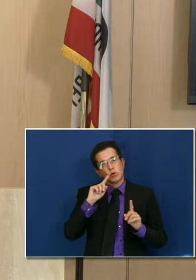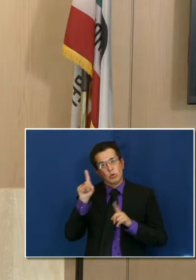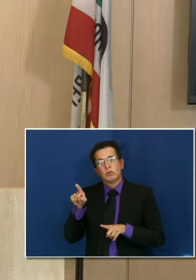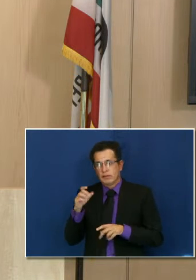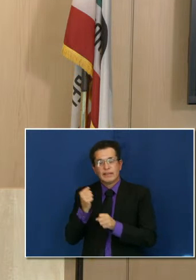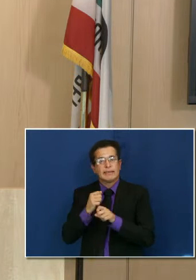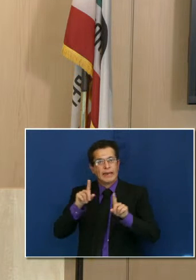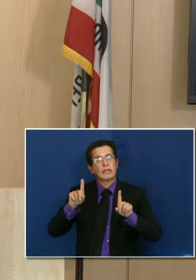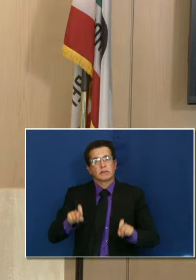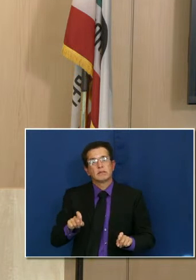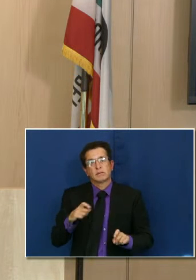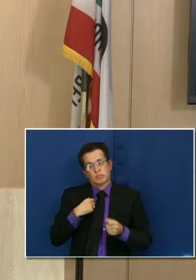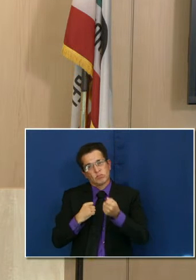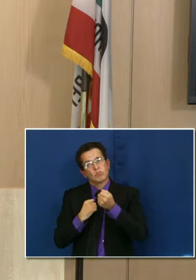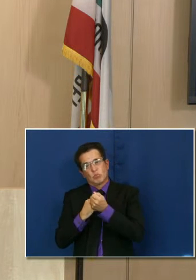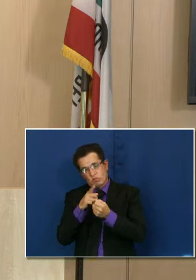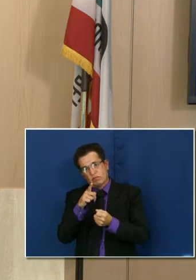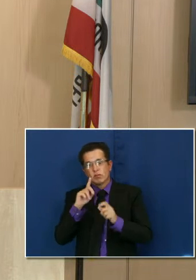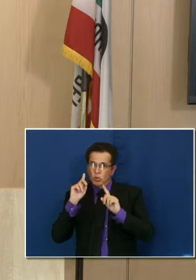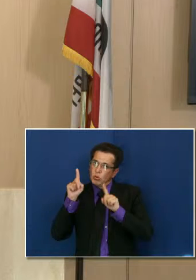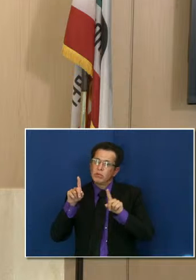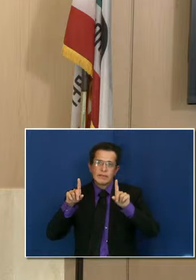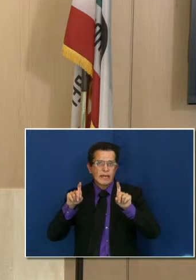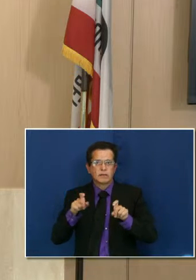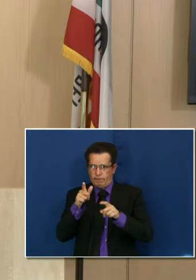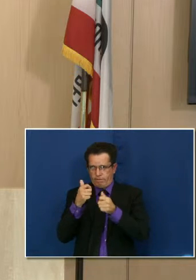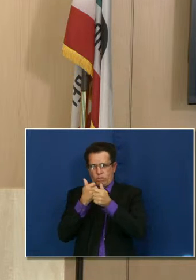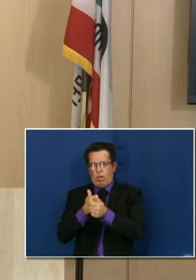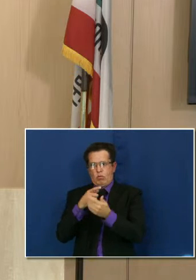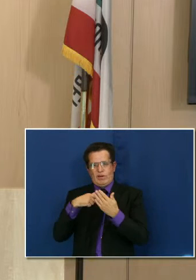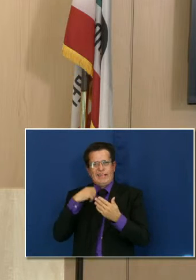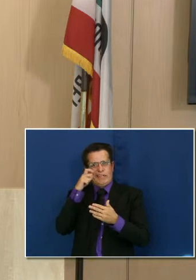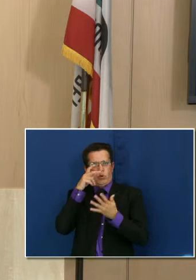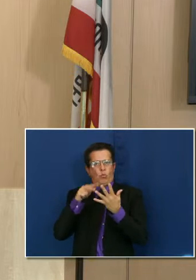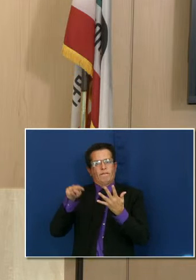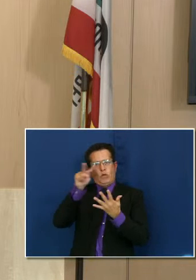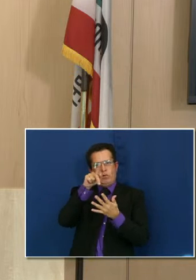get tested and follow the same preventive strategies that I've just reviewed.